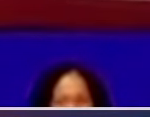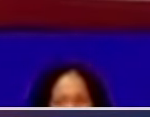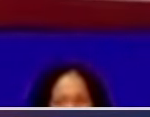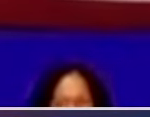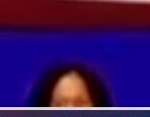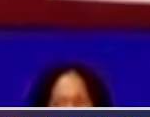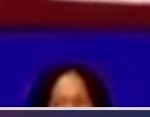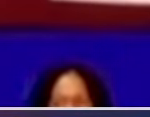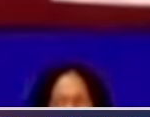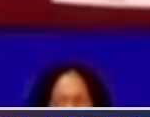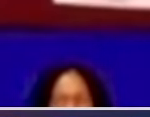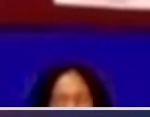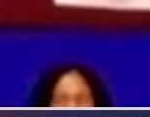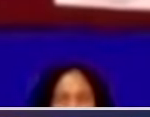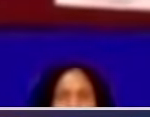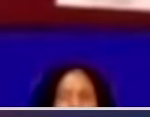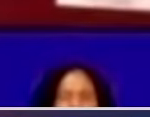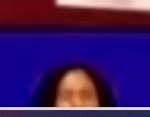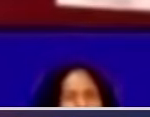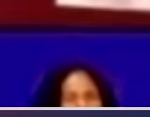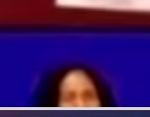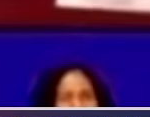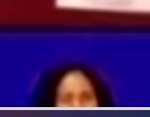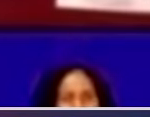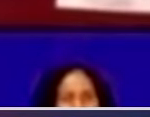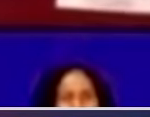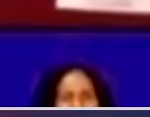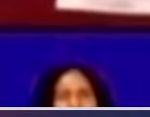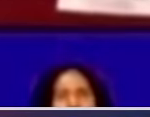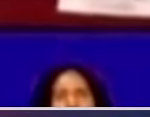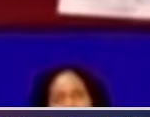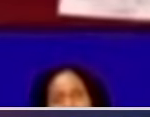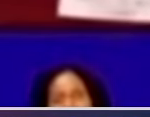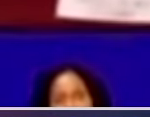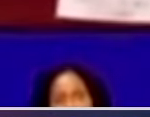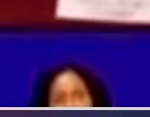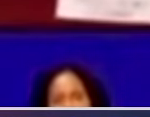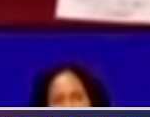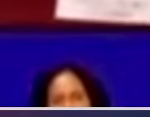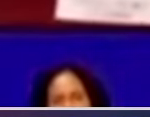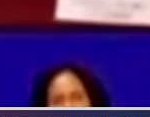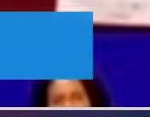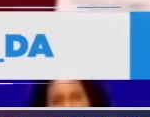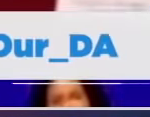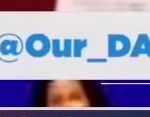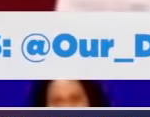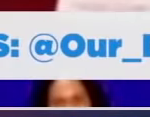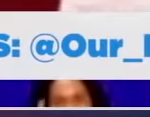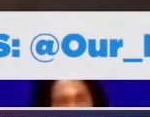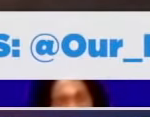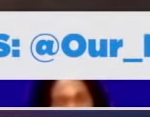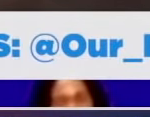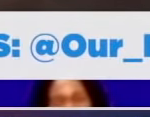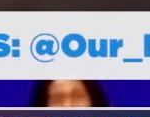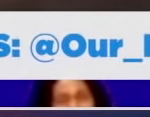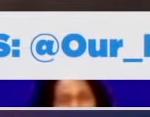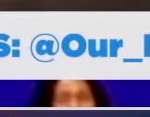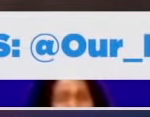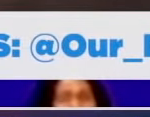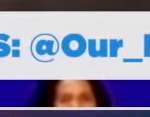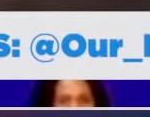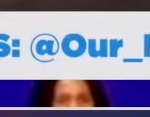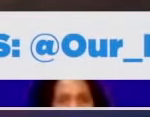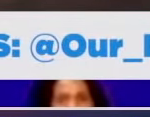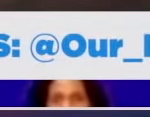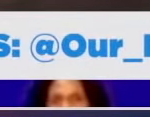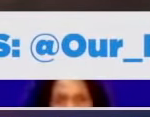Why does Minister Gwede Mantashe still have a job as Energy Minister? We've now entered our 14th year of load shedding. There are children at